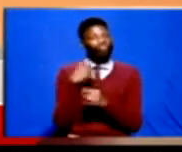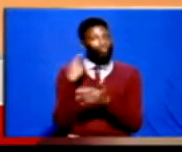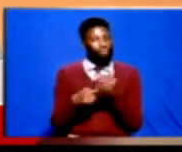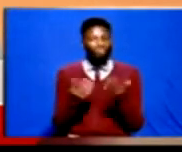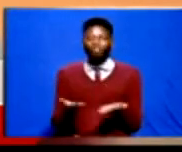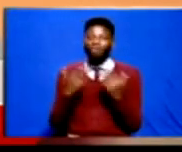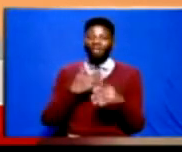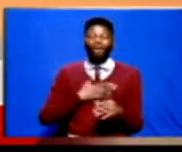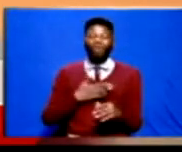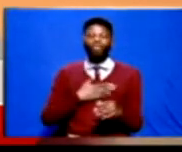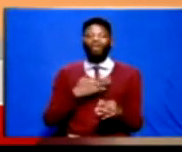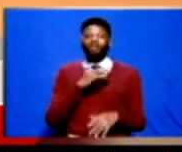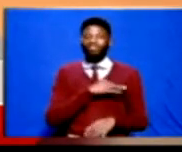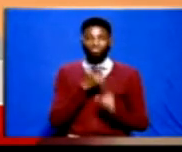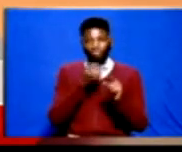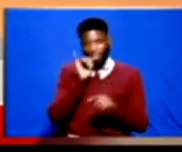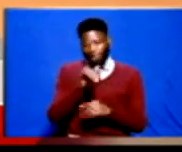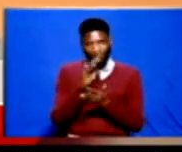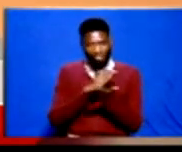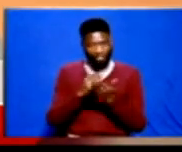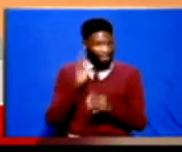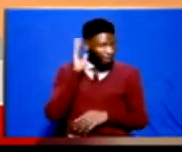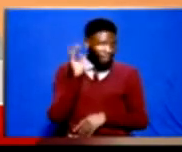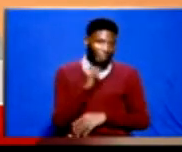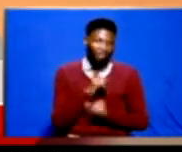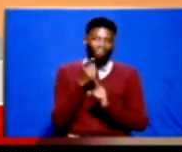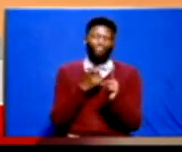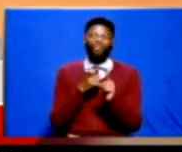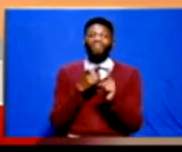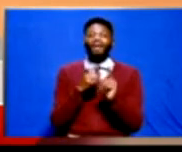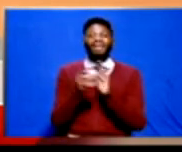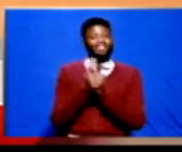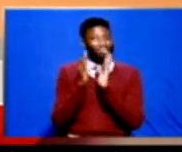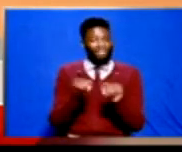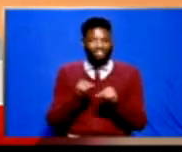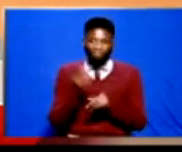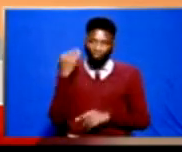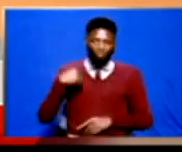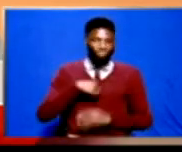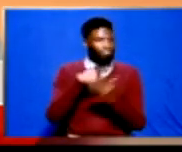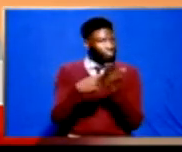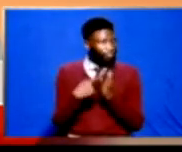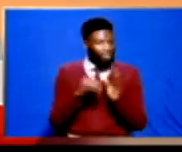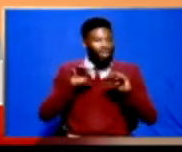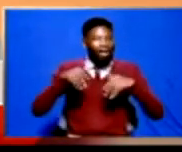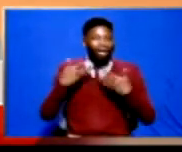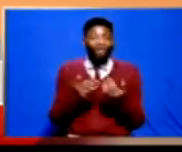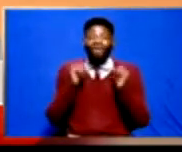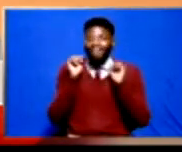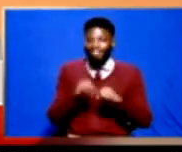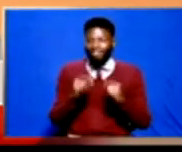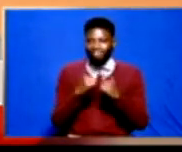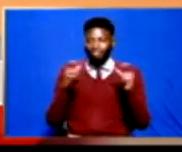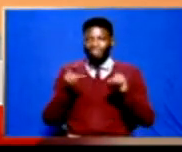from this critical sector. You have heard it all from the experts. And of course, earlier on, we were discussing how to expand and, of course,